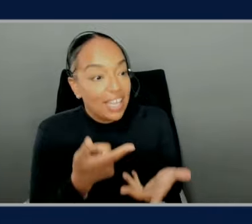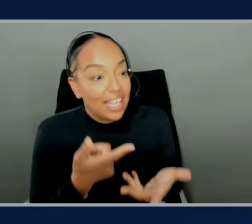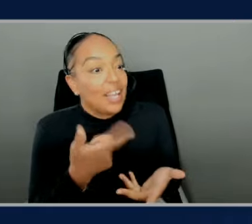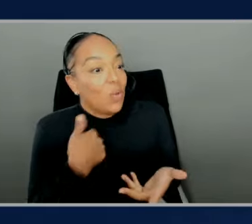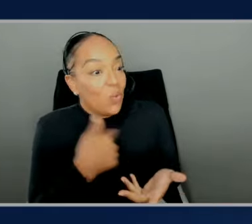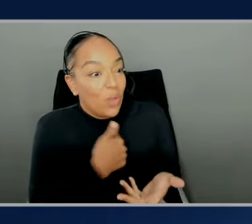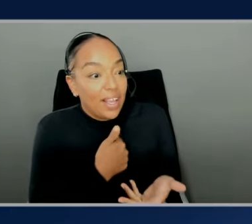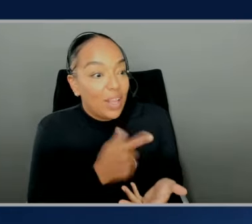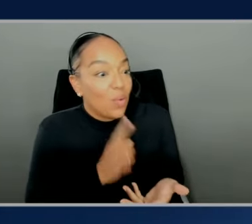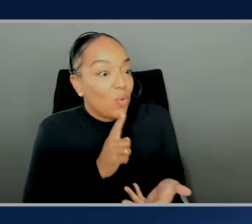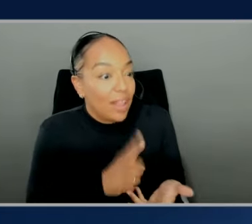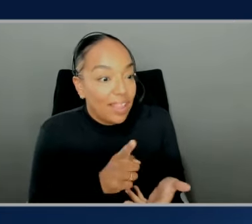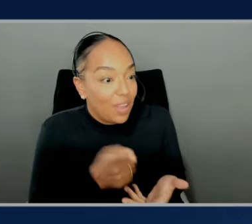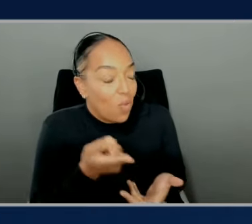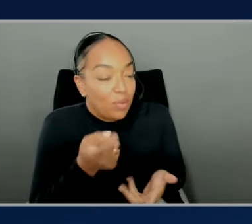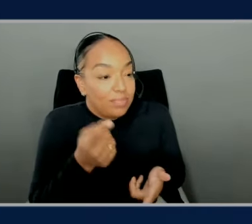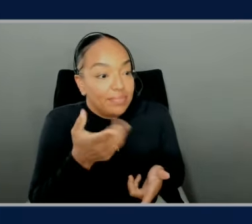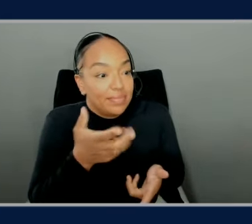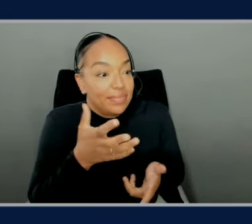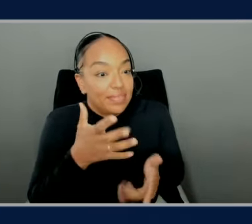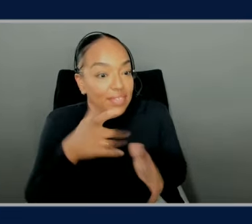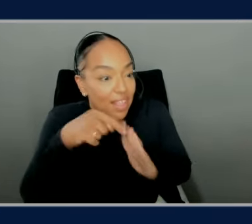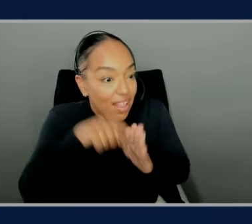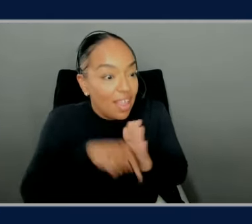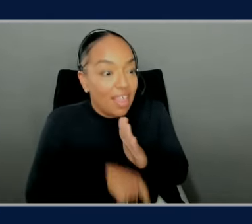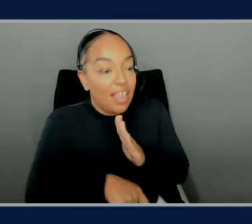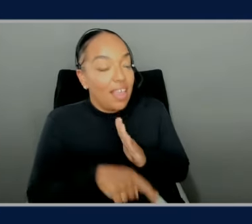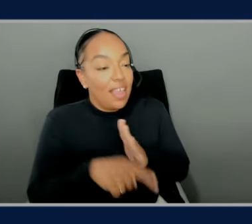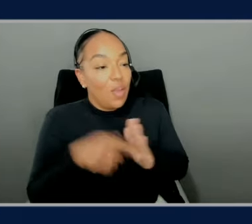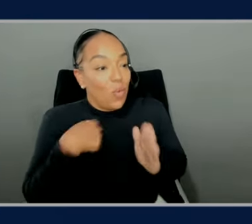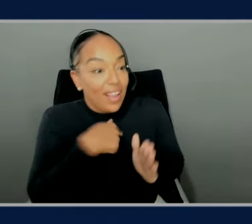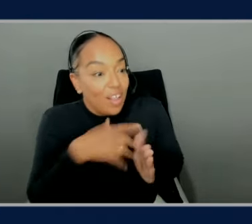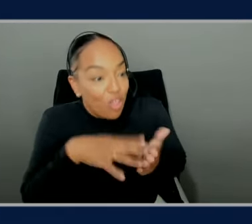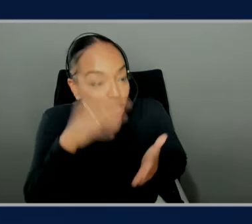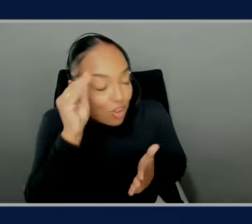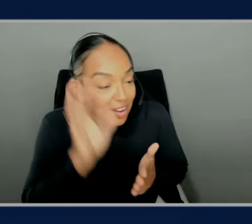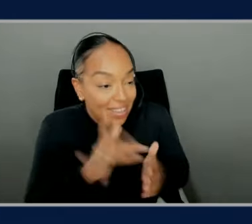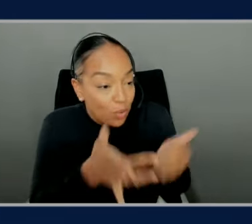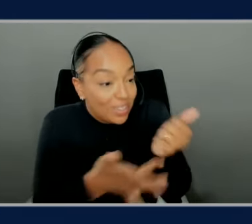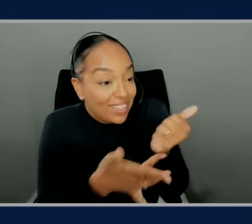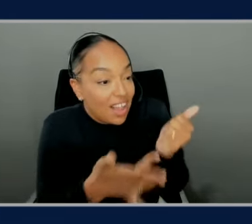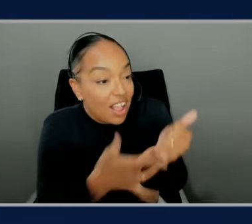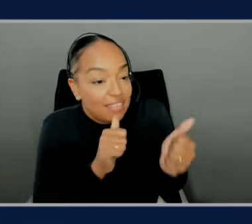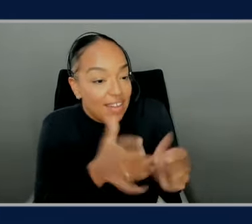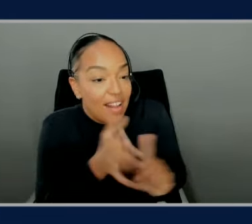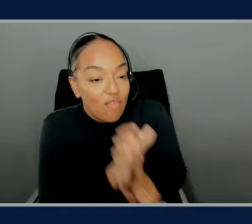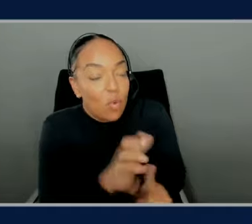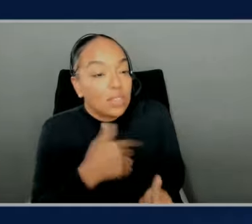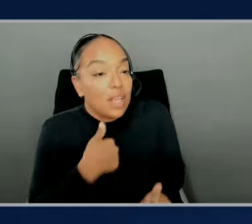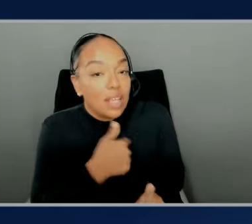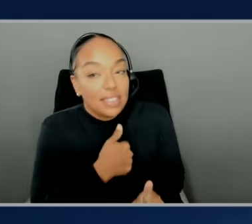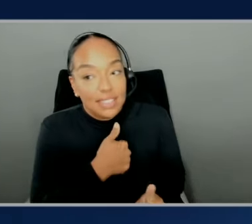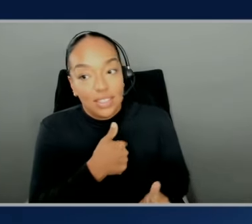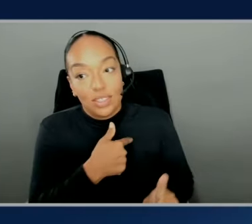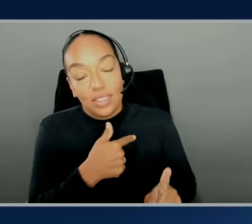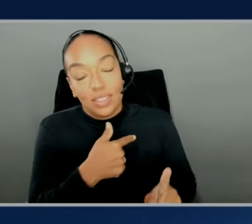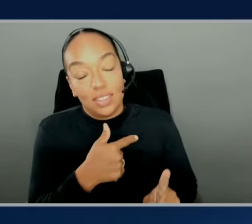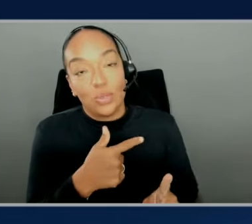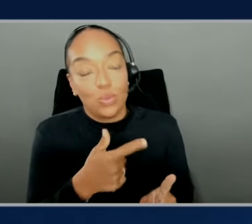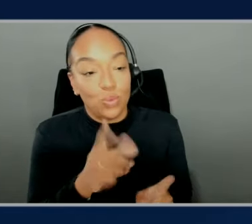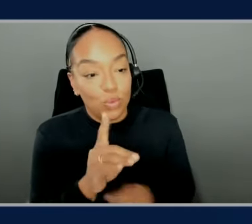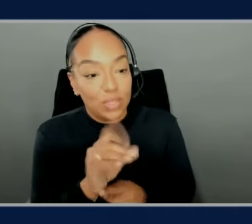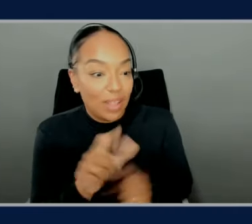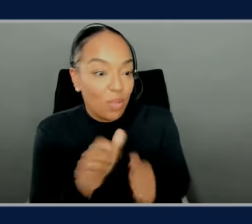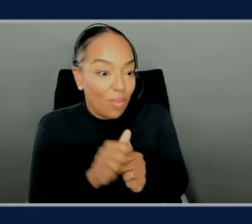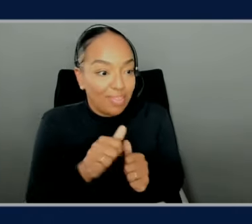our pipeline because we are leveraging this technology that is not forcing us to deal with the low-hanging fruit. Even that, I think, in itself is a